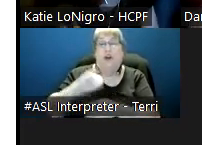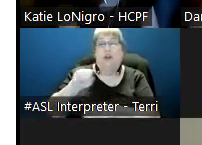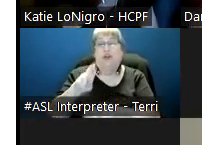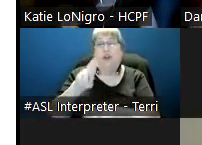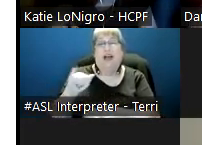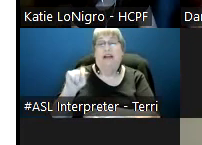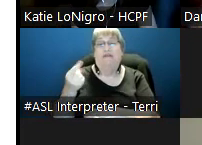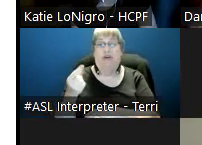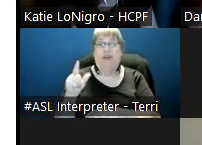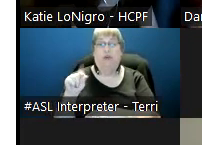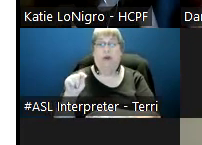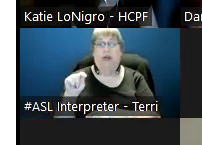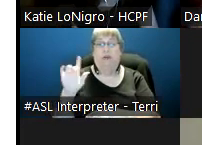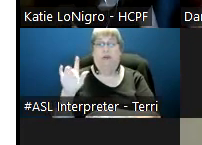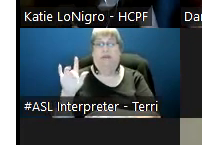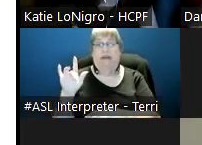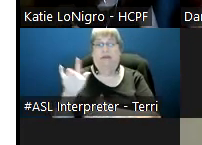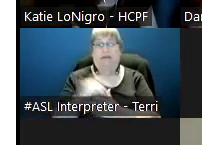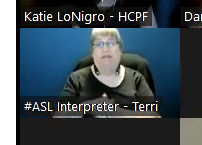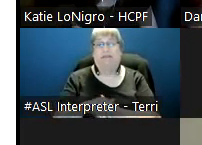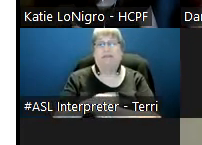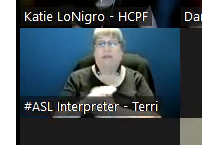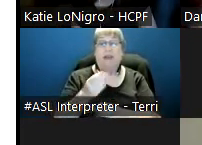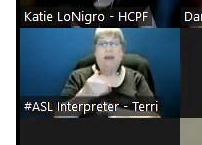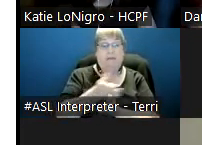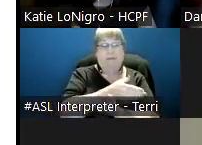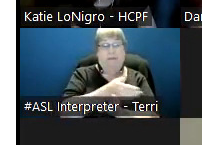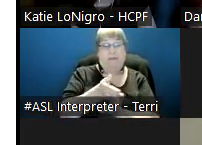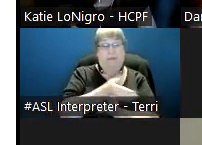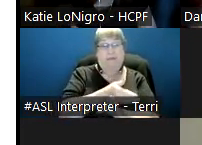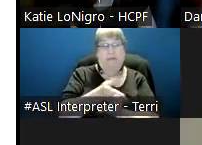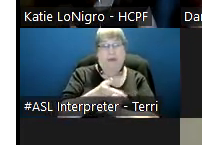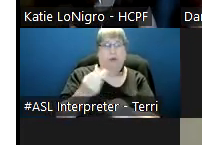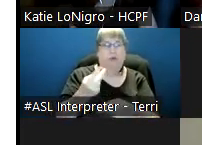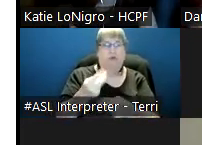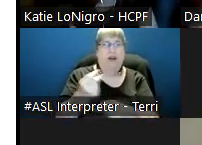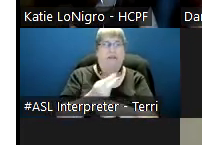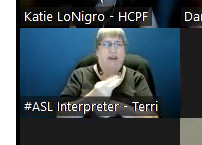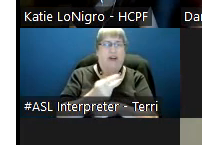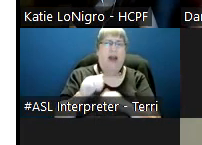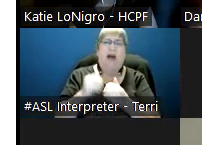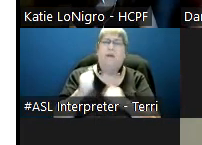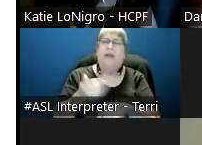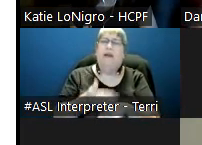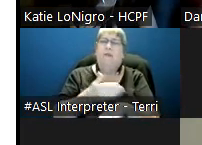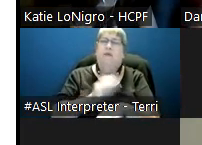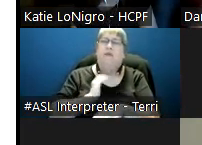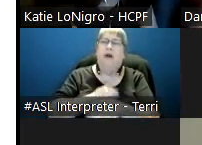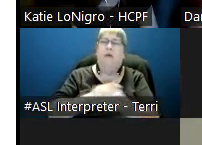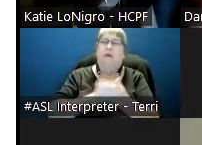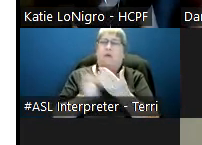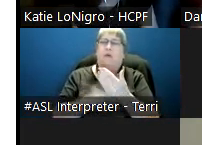up to that implementation, we are looking at how to improve our program for members and providers. So these are